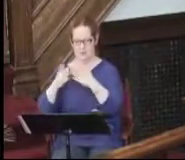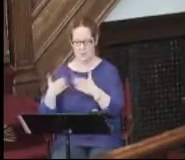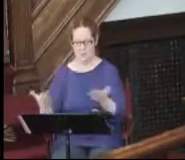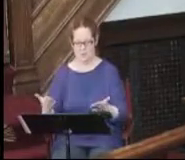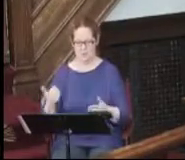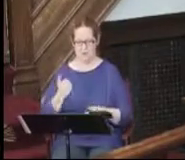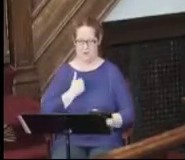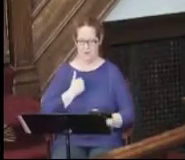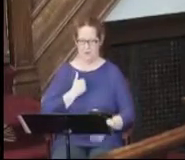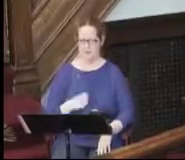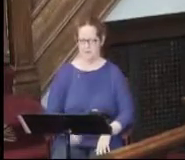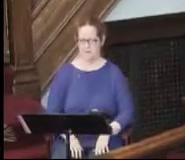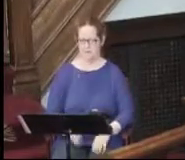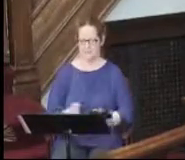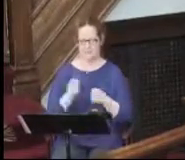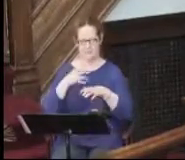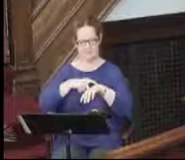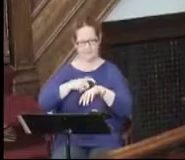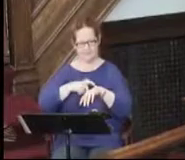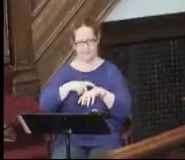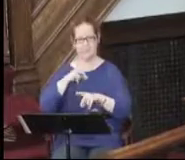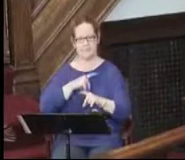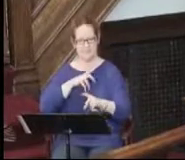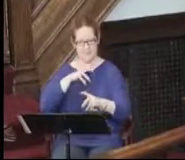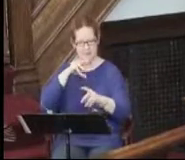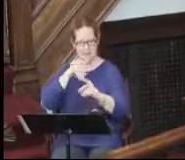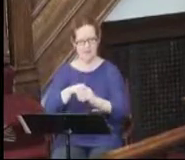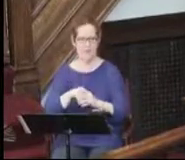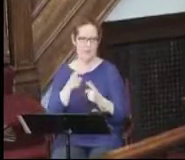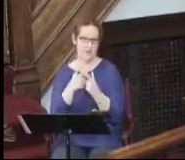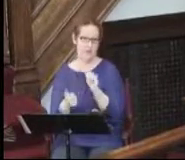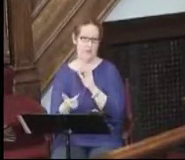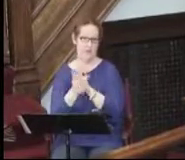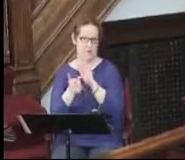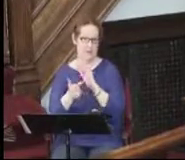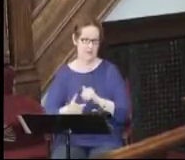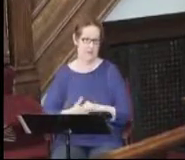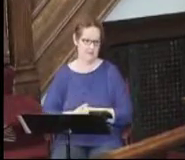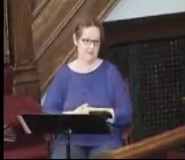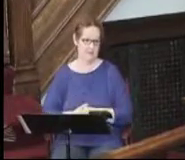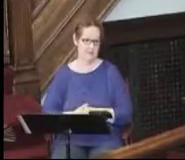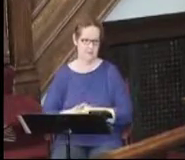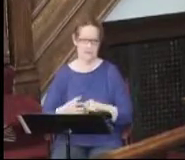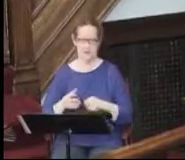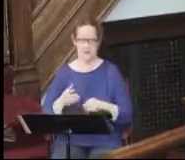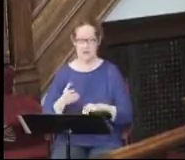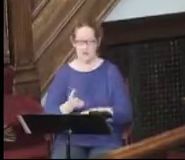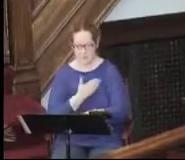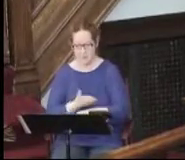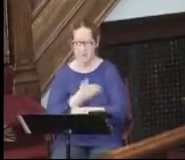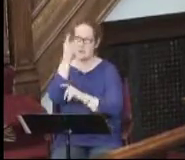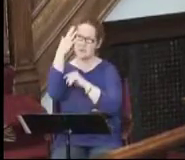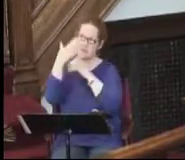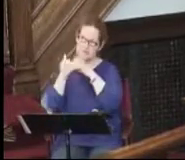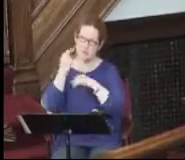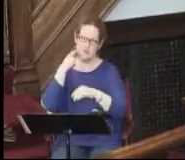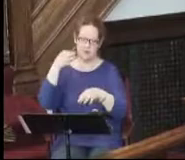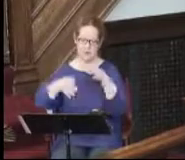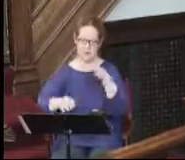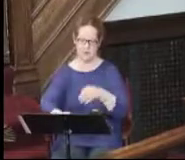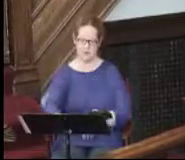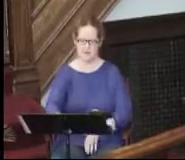Canada. In many cases, people engaged in illegal activities in order to advance God's call for